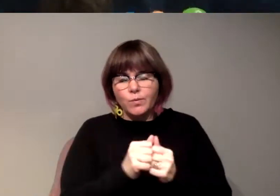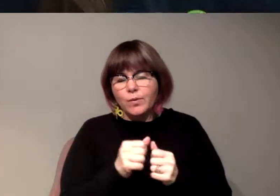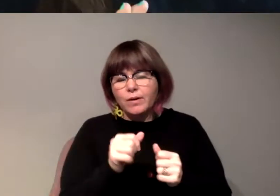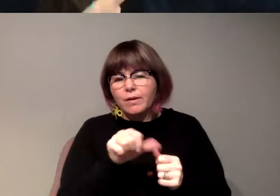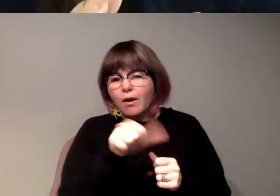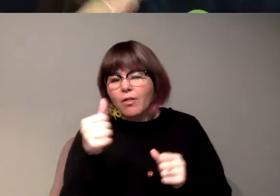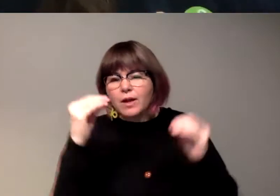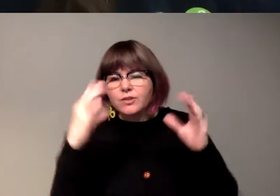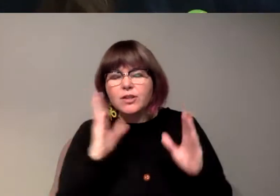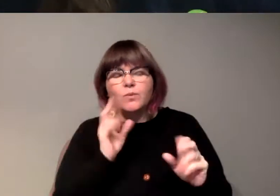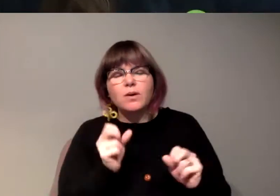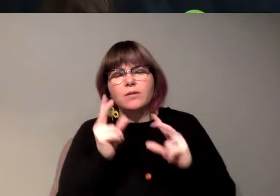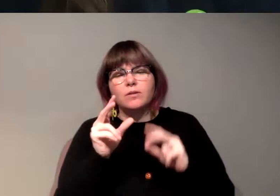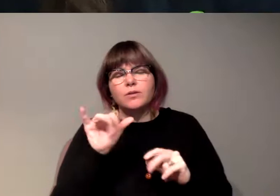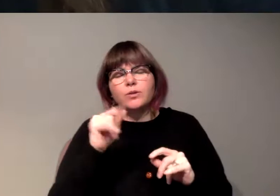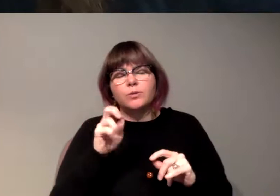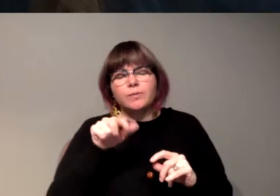educators, this will be up at